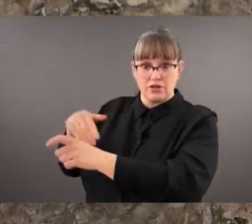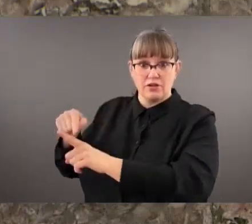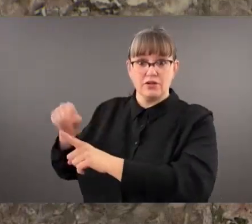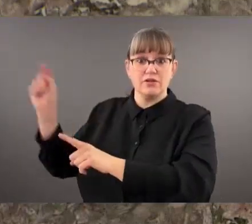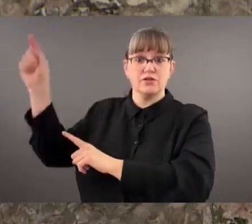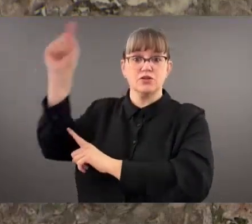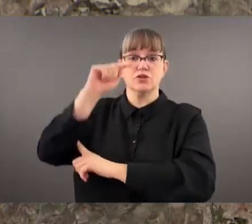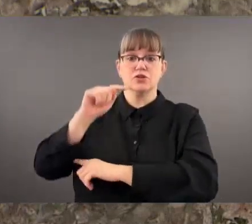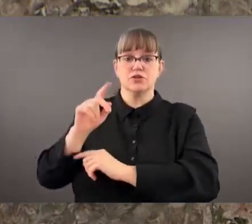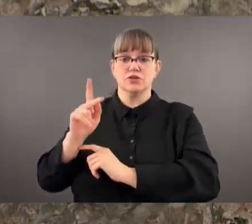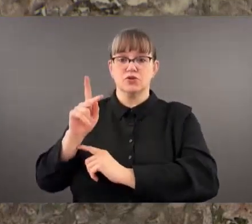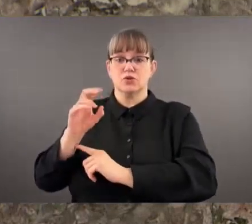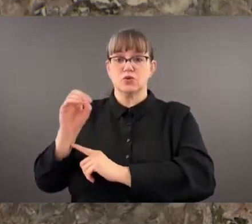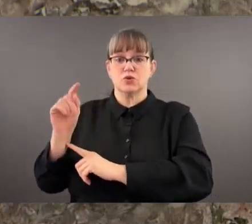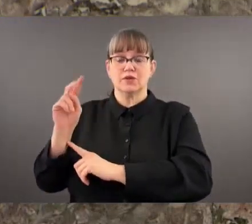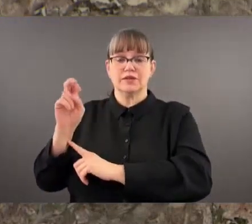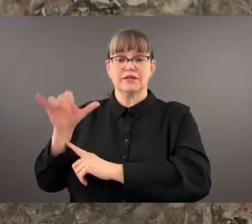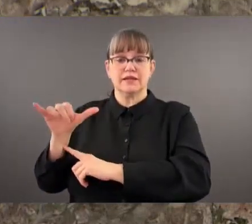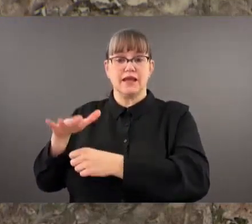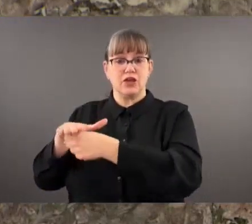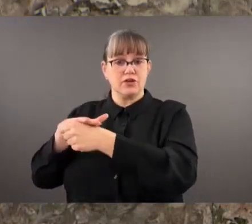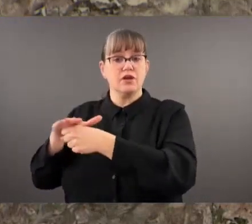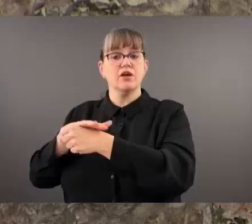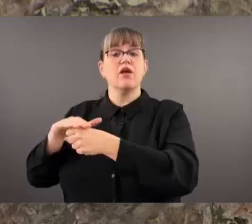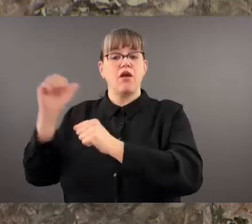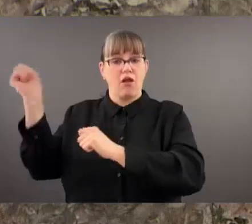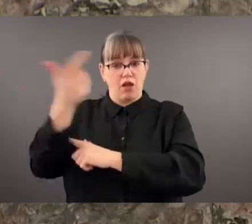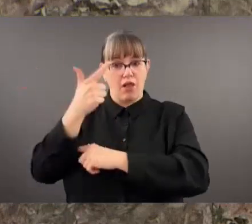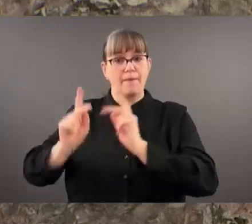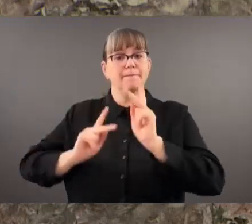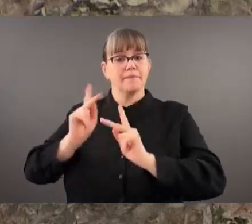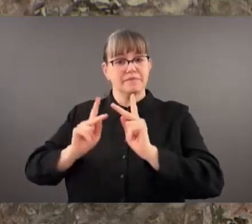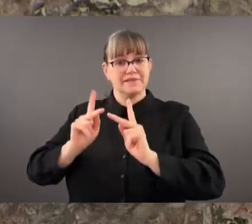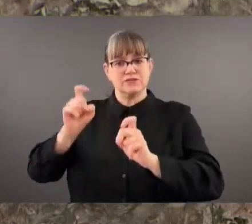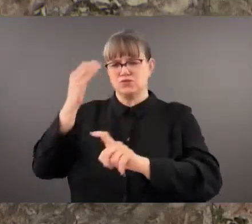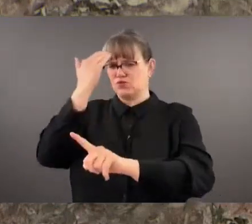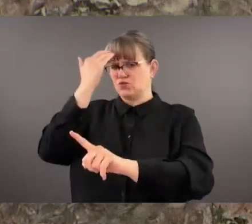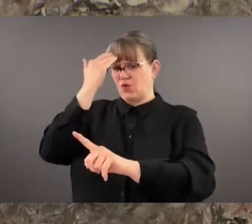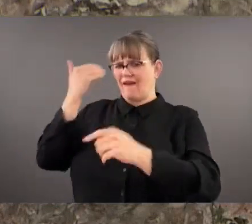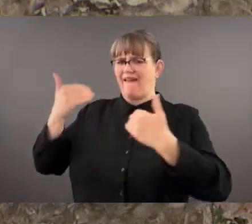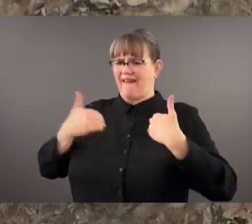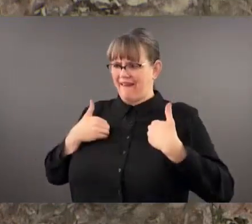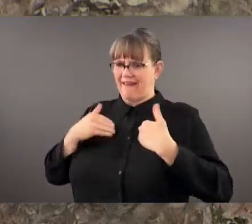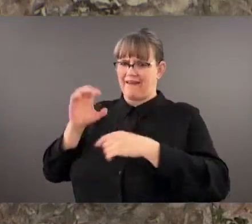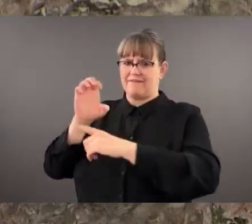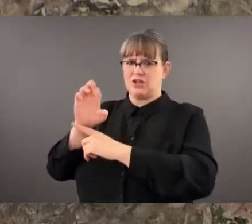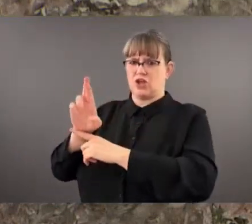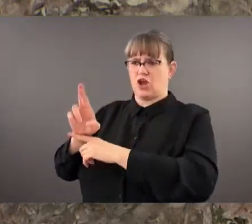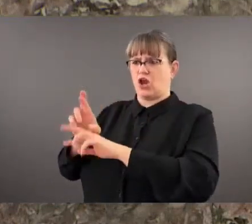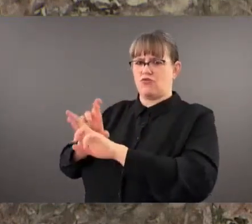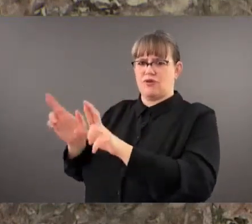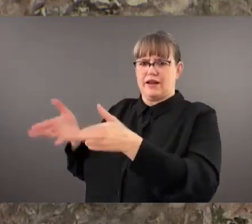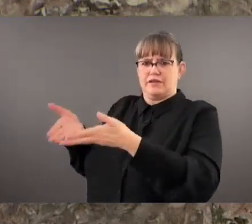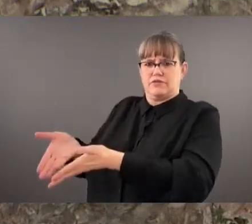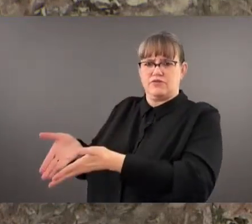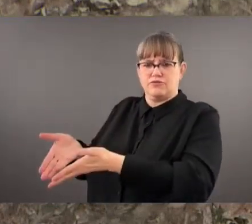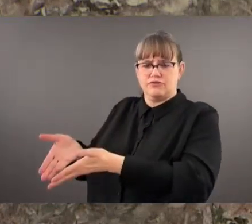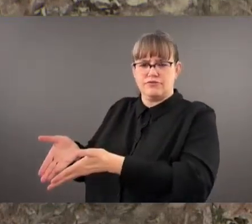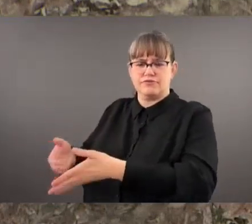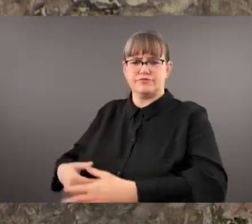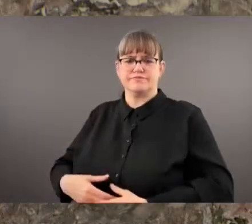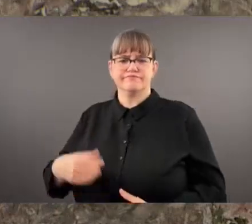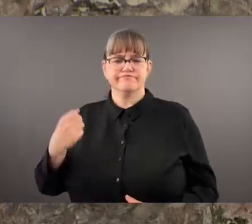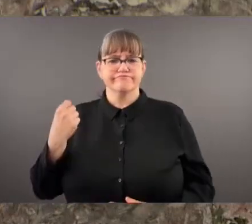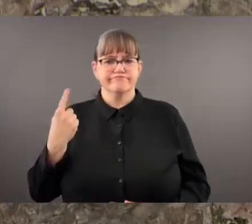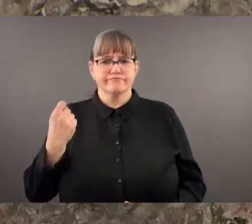healthcare system is here for you. Mr. Speaker, healthcare workers are doing phenomenal work under very challenging conditions right now.